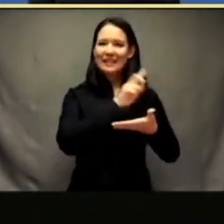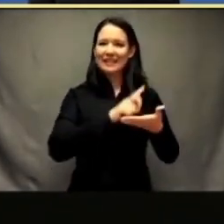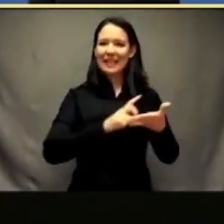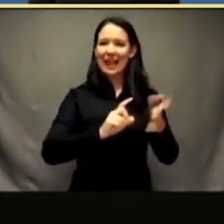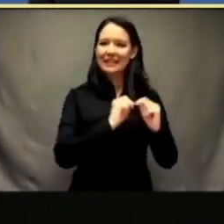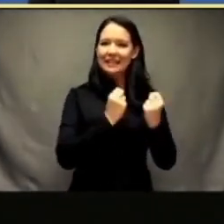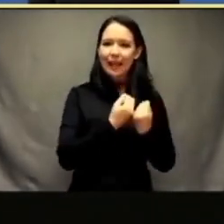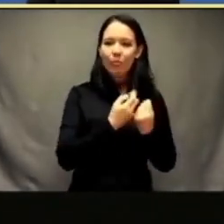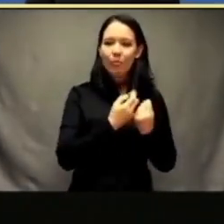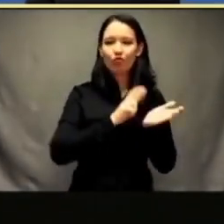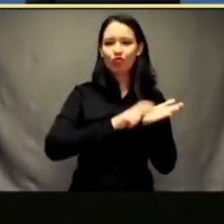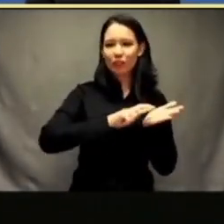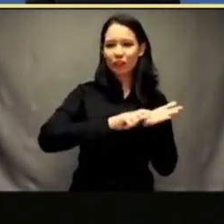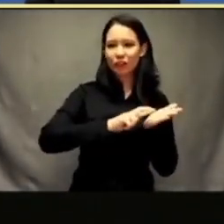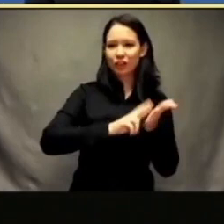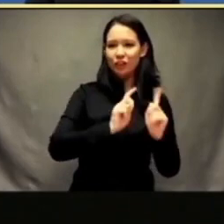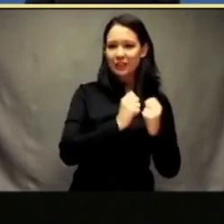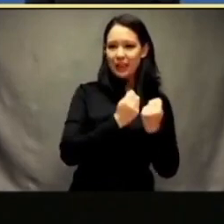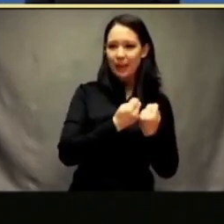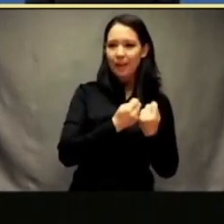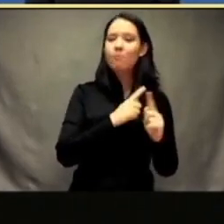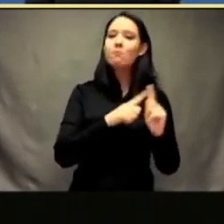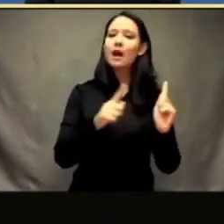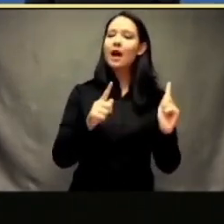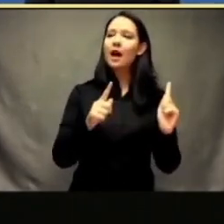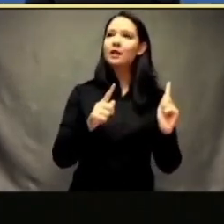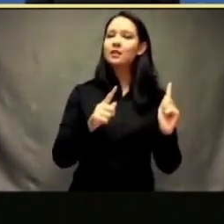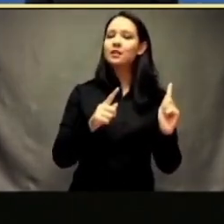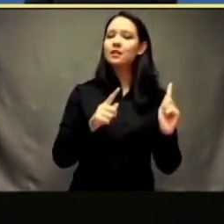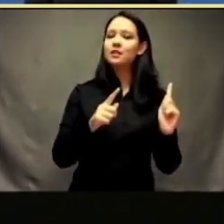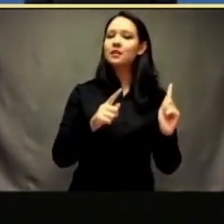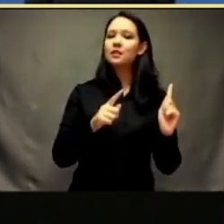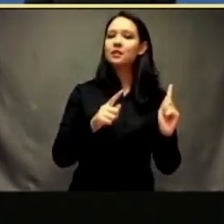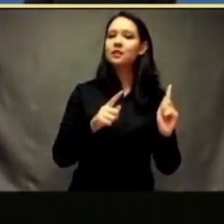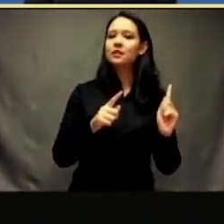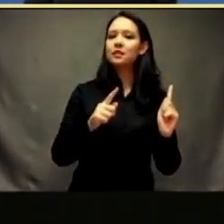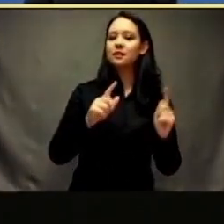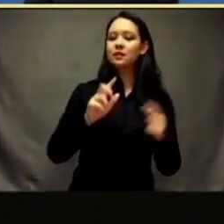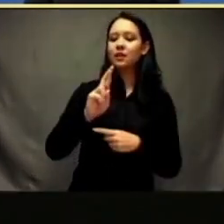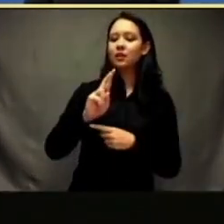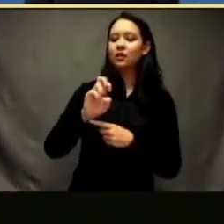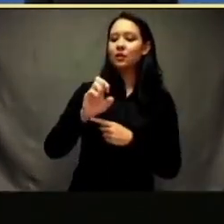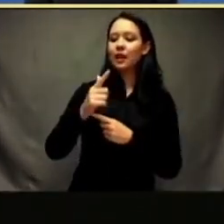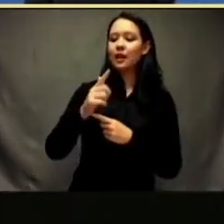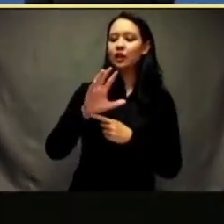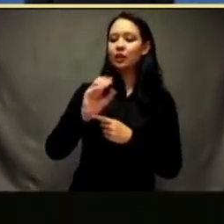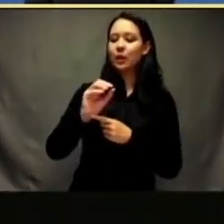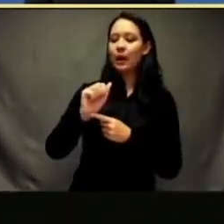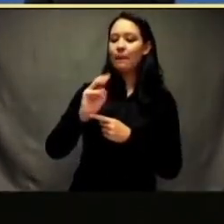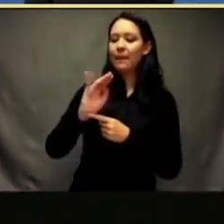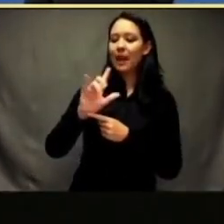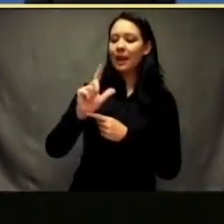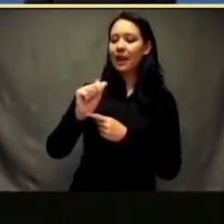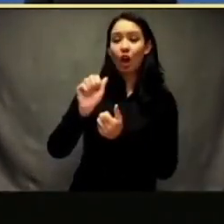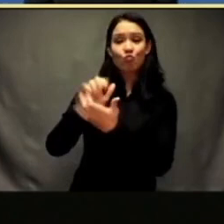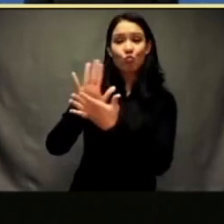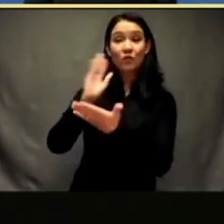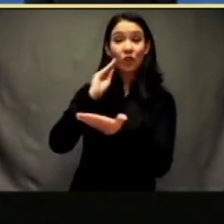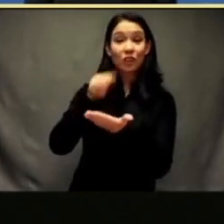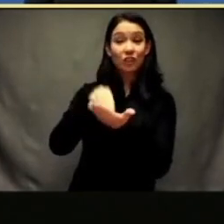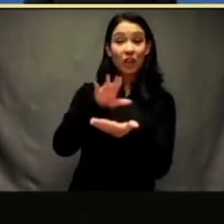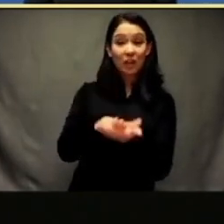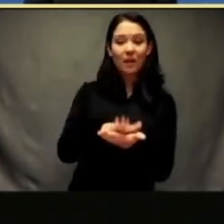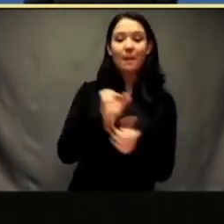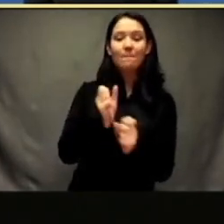for our research, but we've been inspired by the Reggio Emilia approach to documentation to make